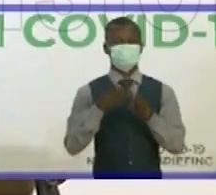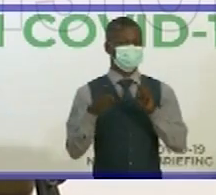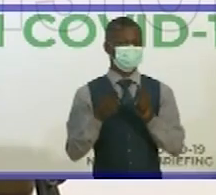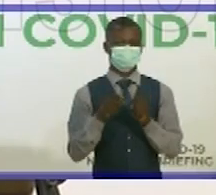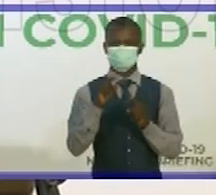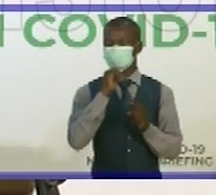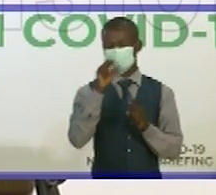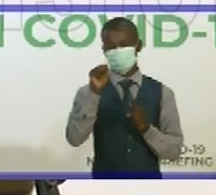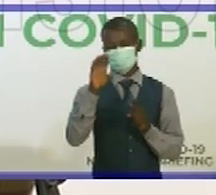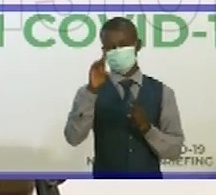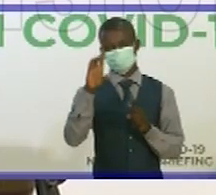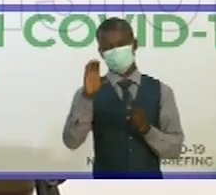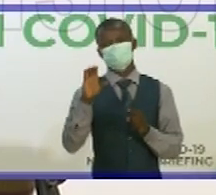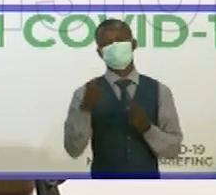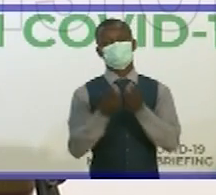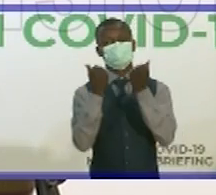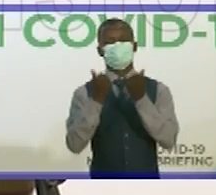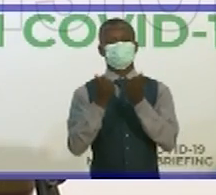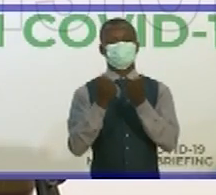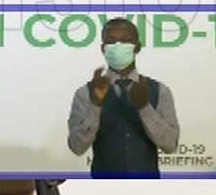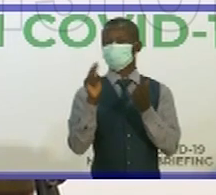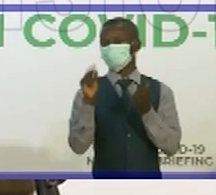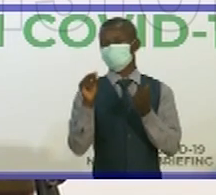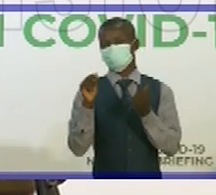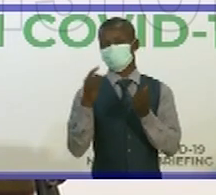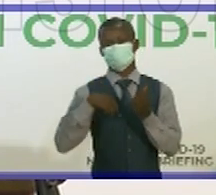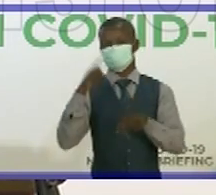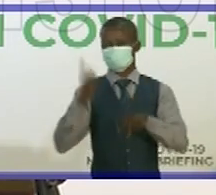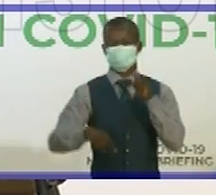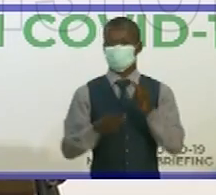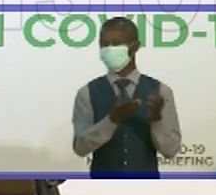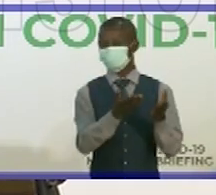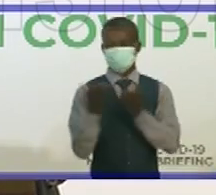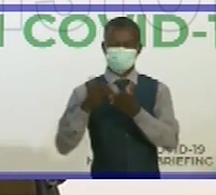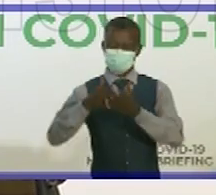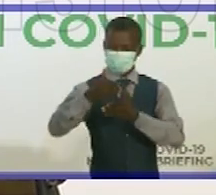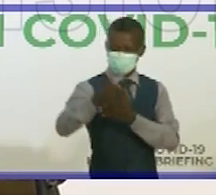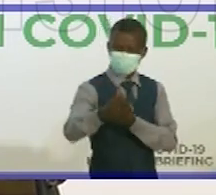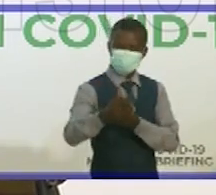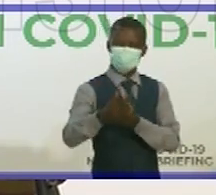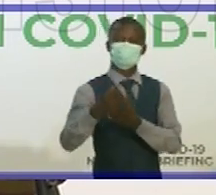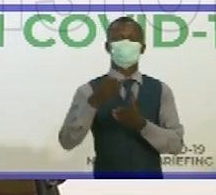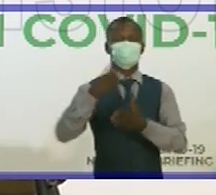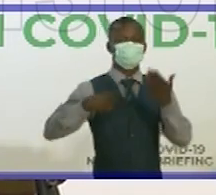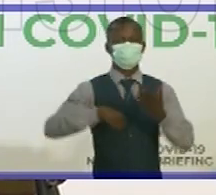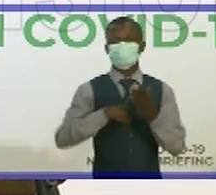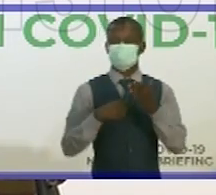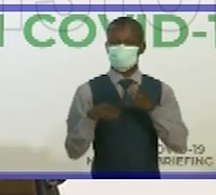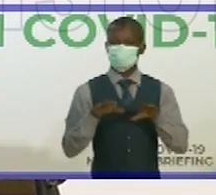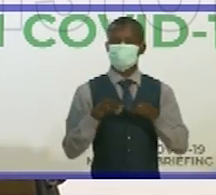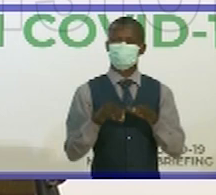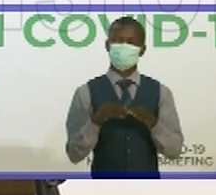lines, actually, that is a challenge now, because an NCDC cannot activate the next steps. What we often do is give you clinical